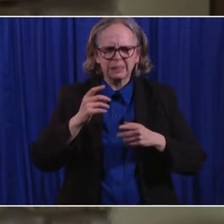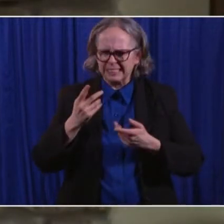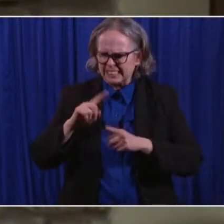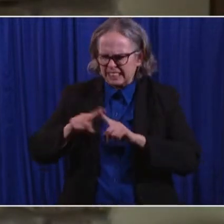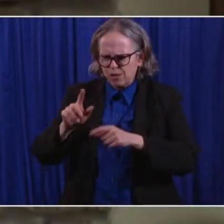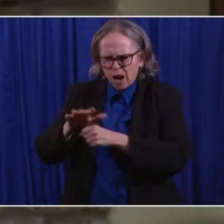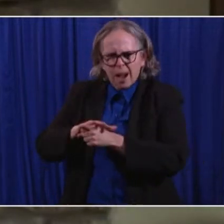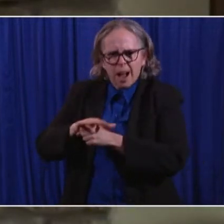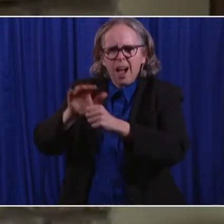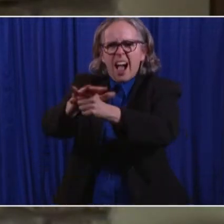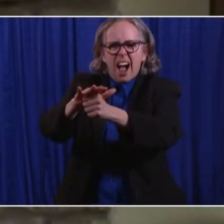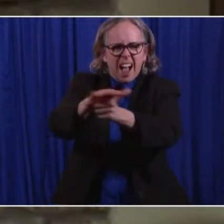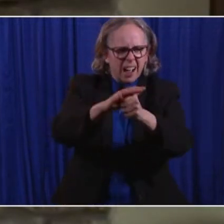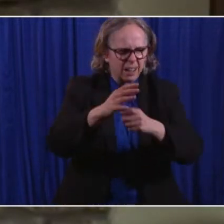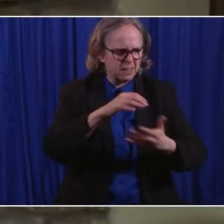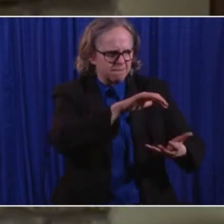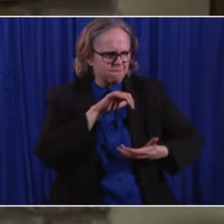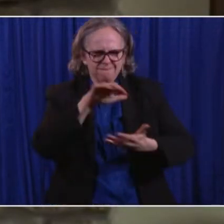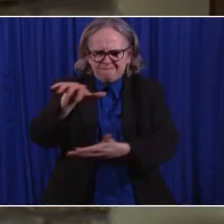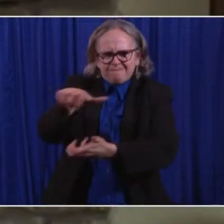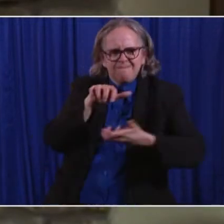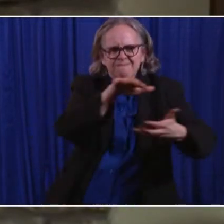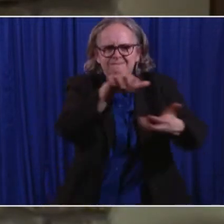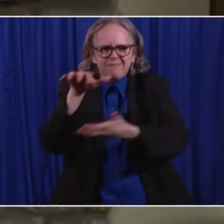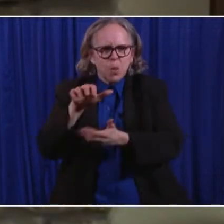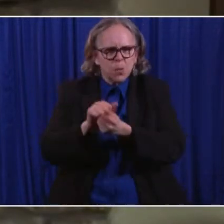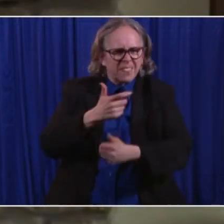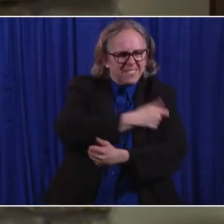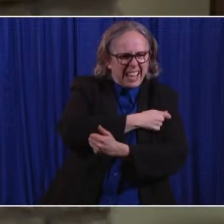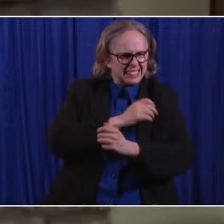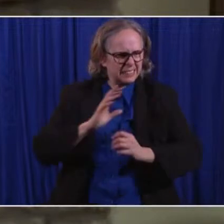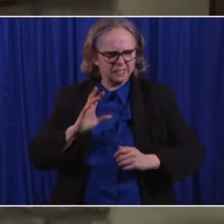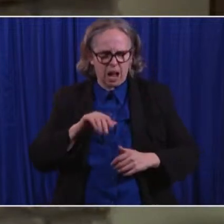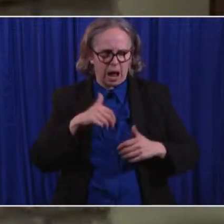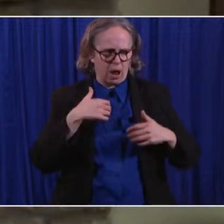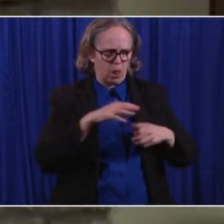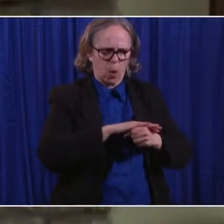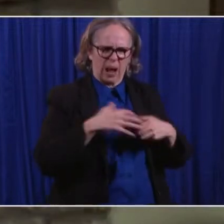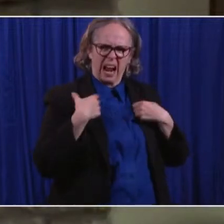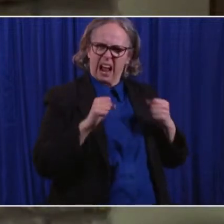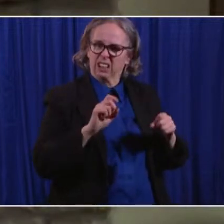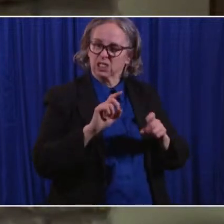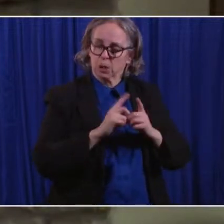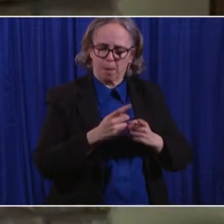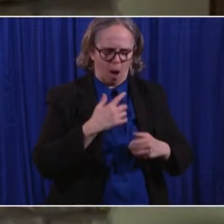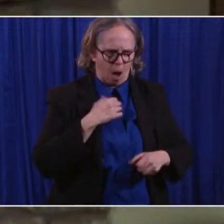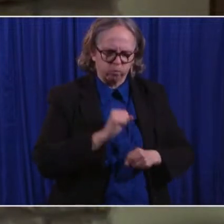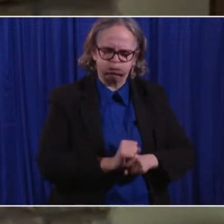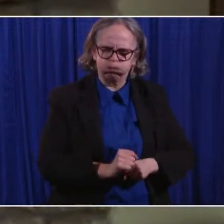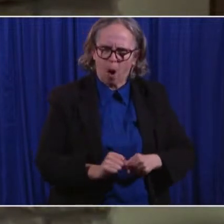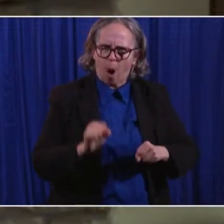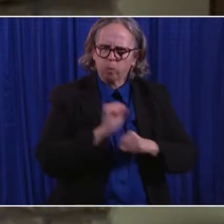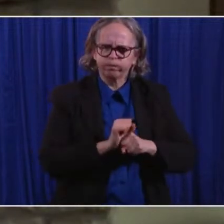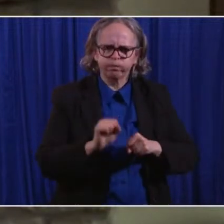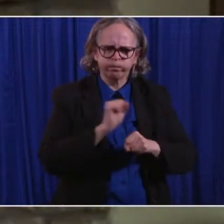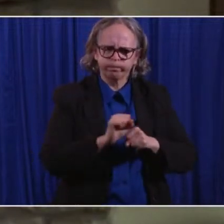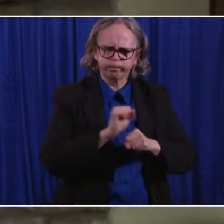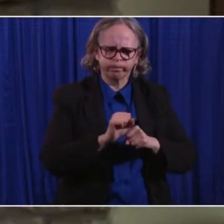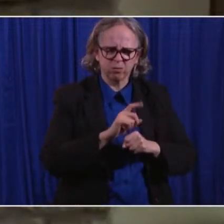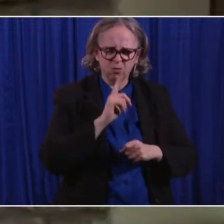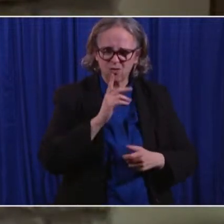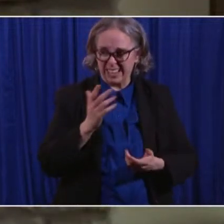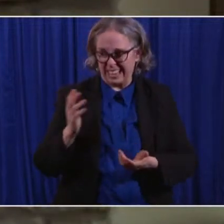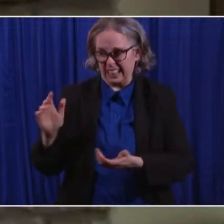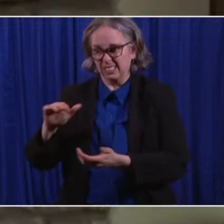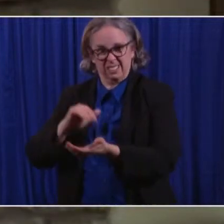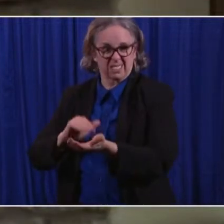as we can. Our health departments are working very hard, and I know some of our other providers are to dig